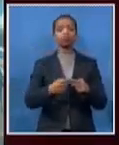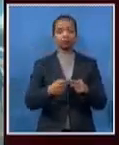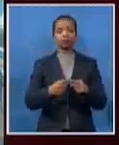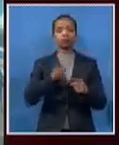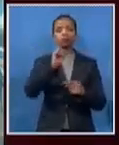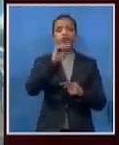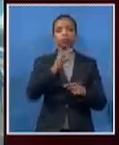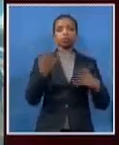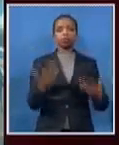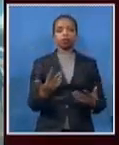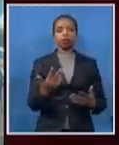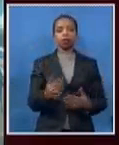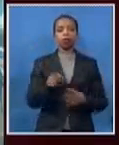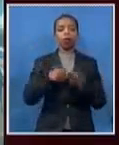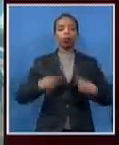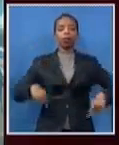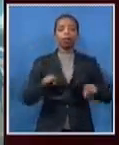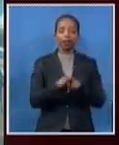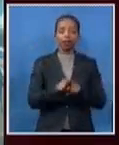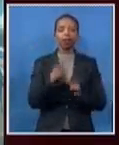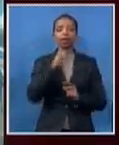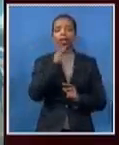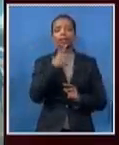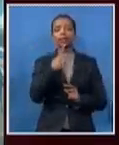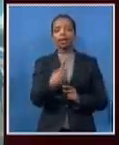like almost every other developing country,